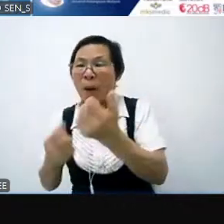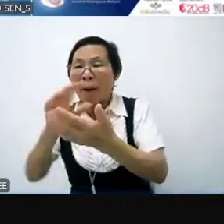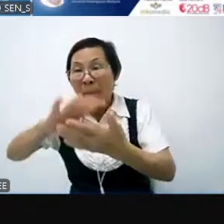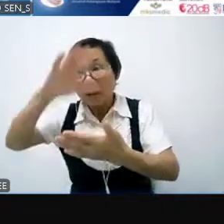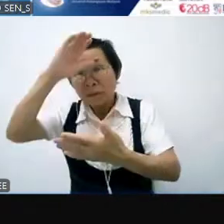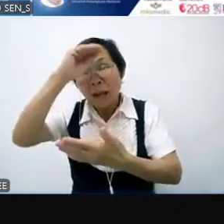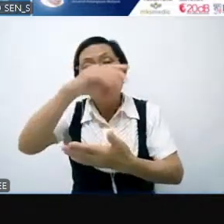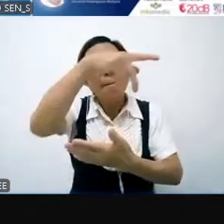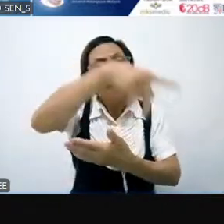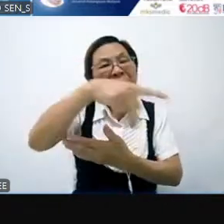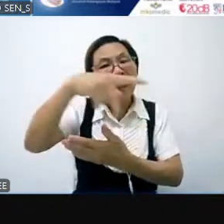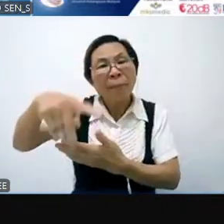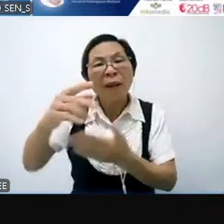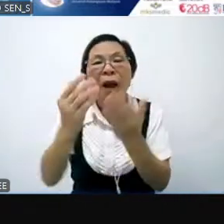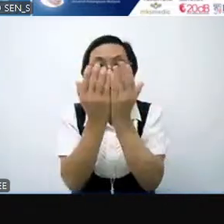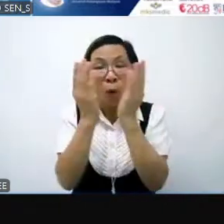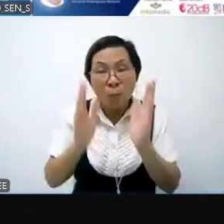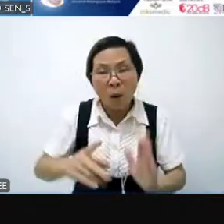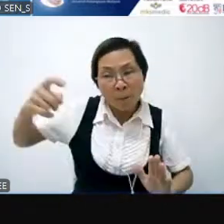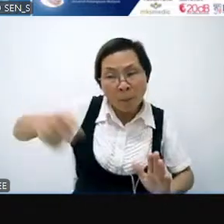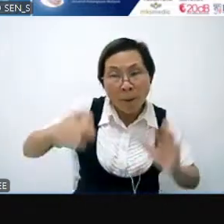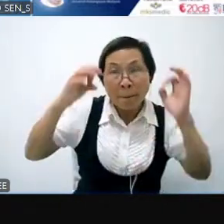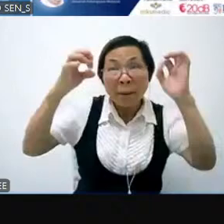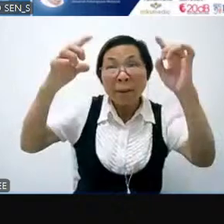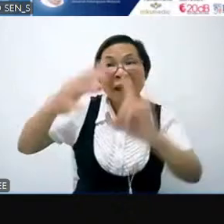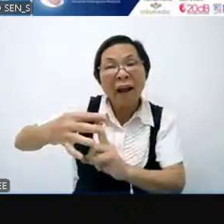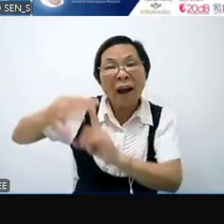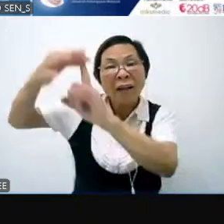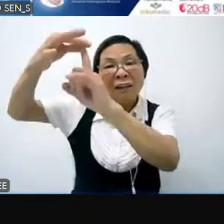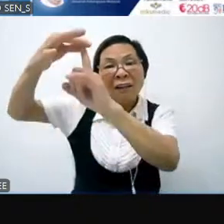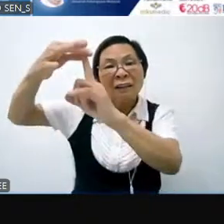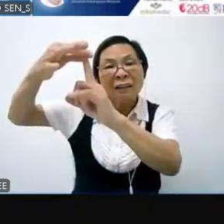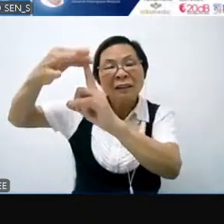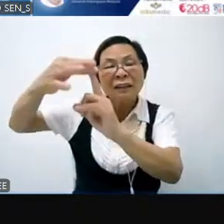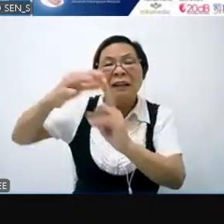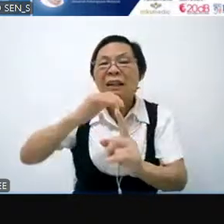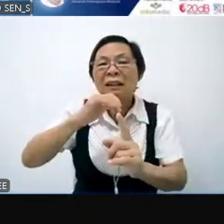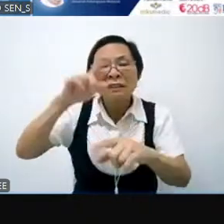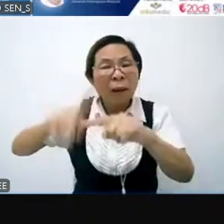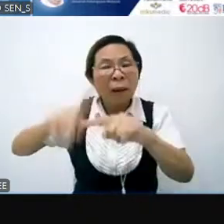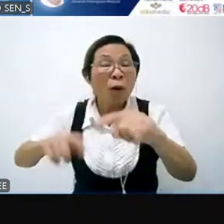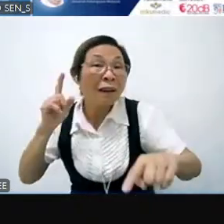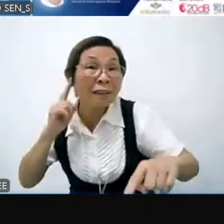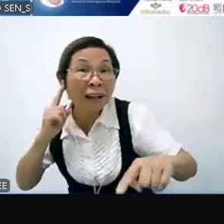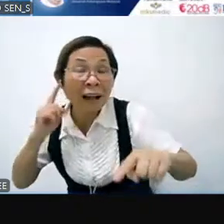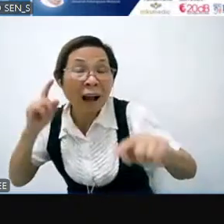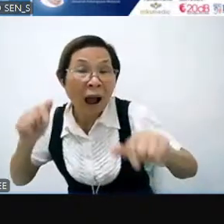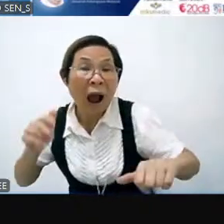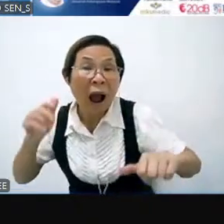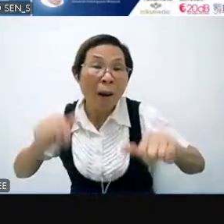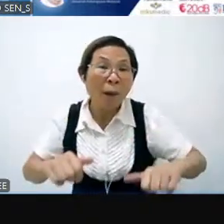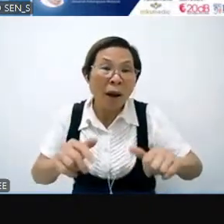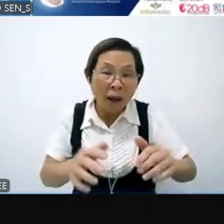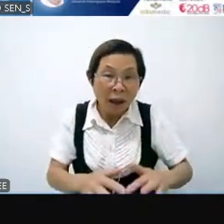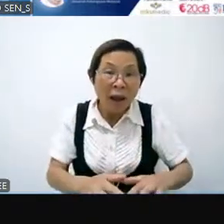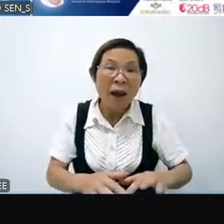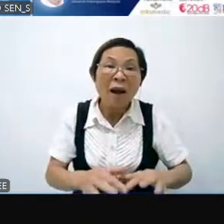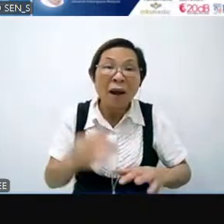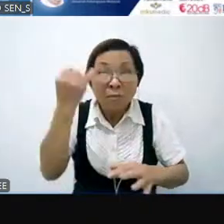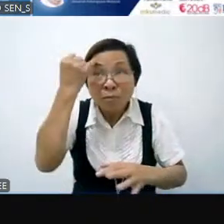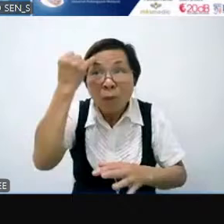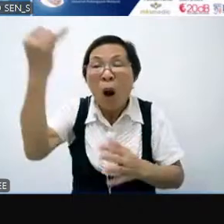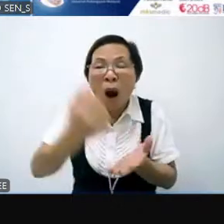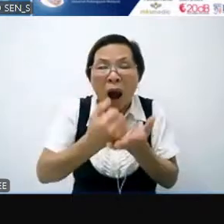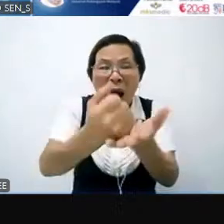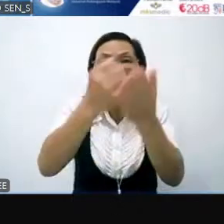pembelajaran murid berkeperluan pendidikan khas ketidakupayaan pendengaran will be a valuable resource to help teachers